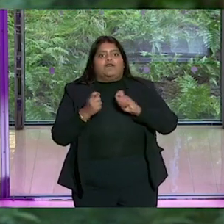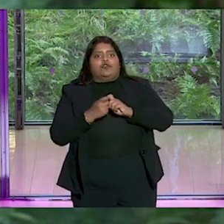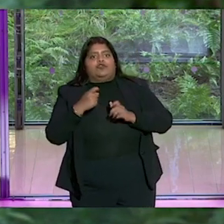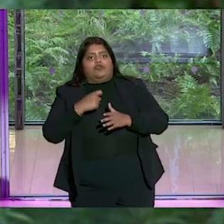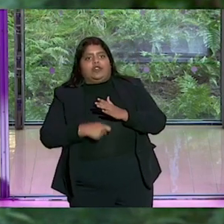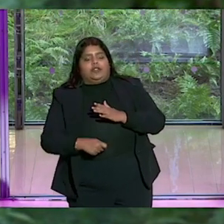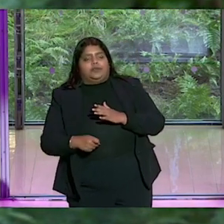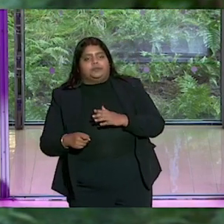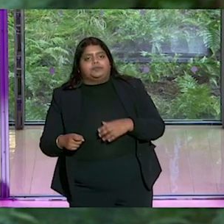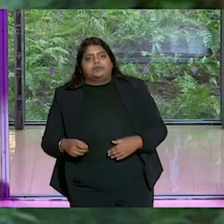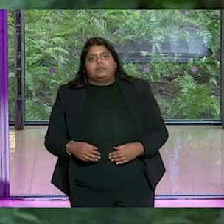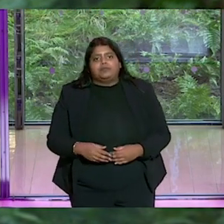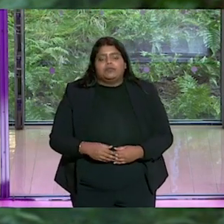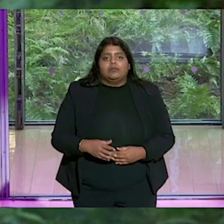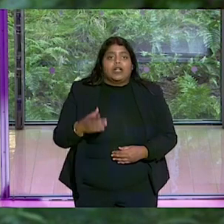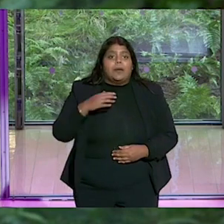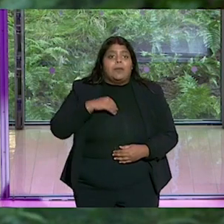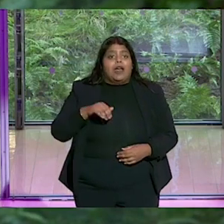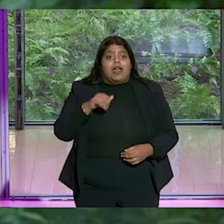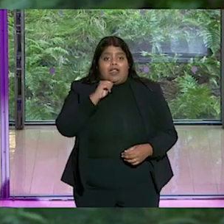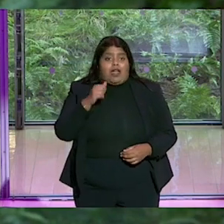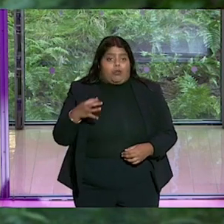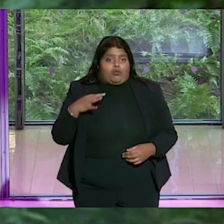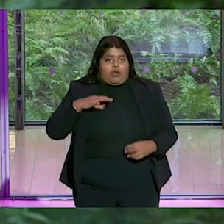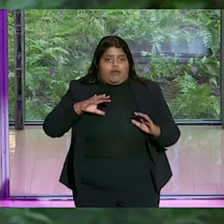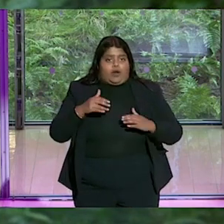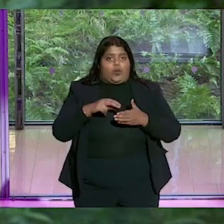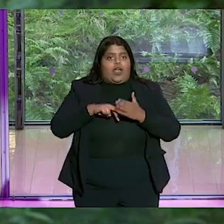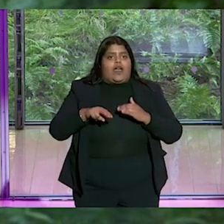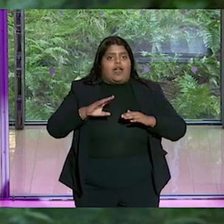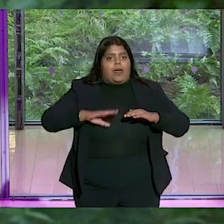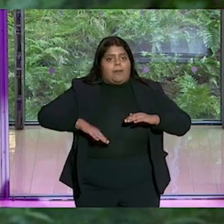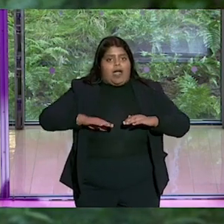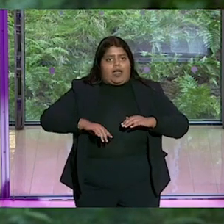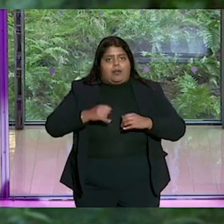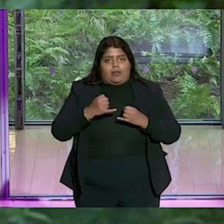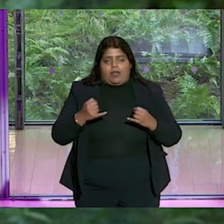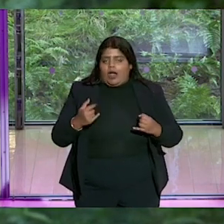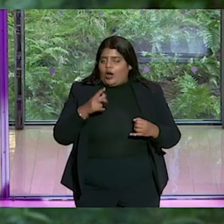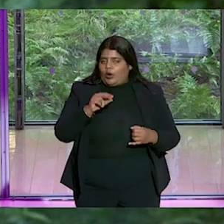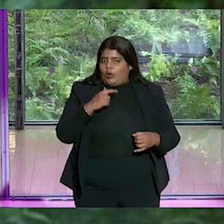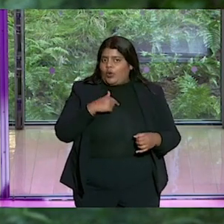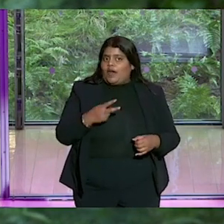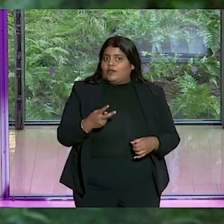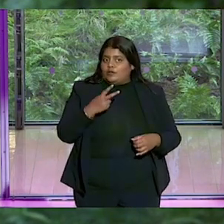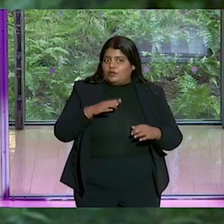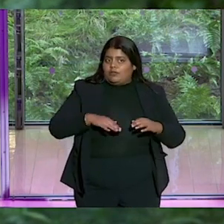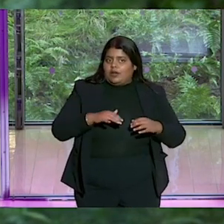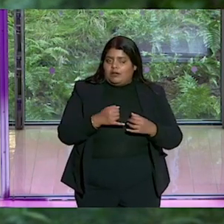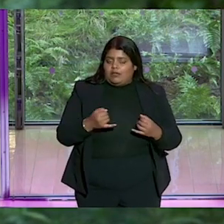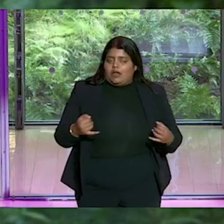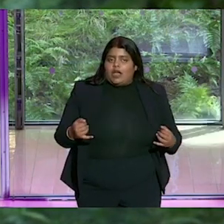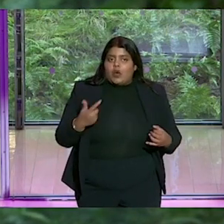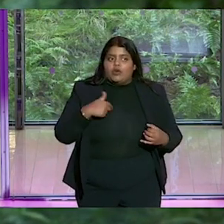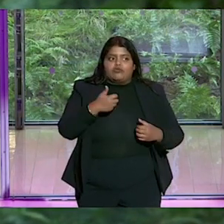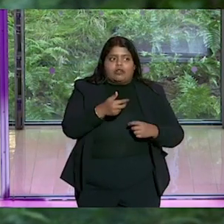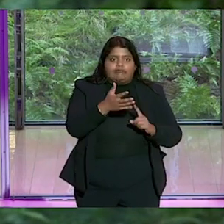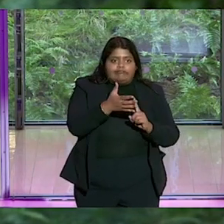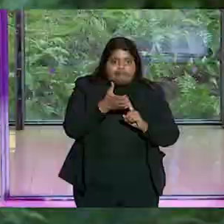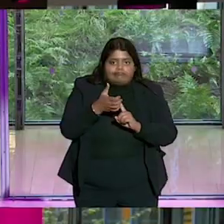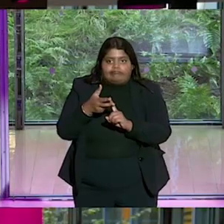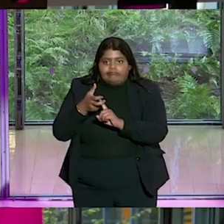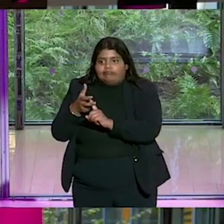But as a nonprofit, we don't just have a bottom line, we have a double bottom line. We are trying to cultivate audiences for the